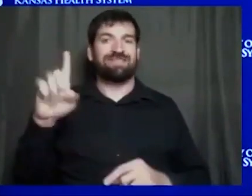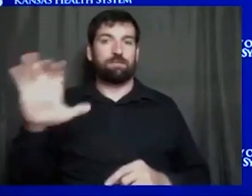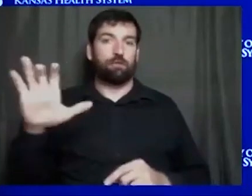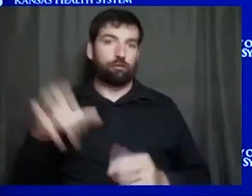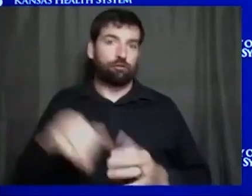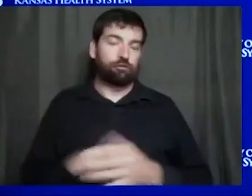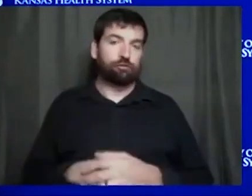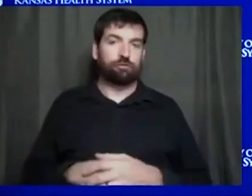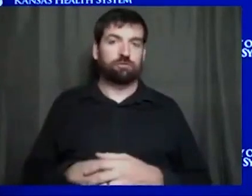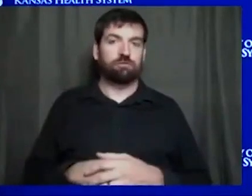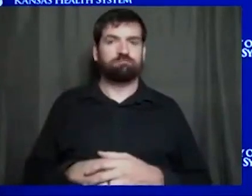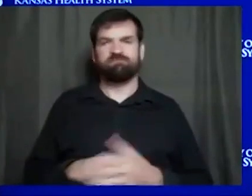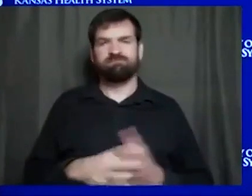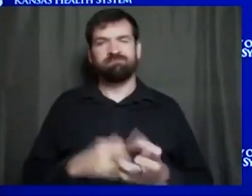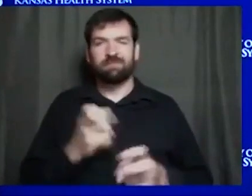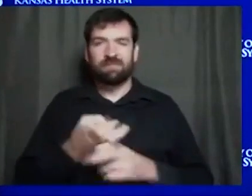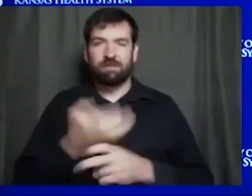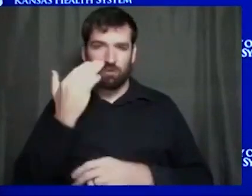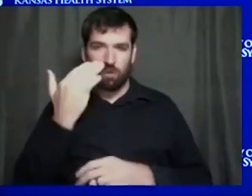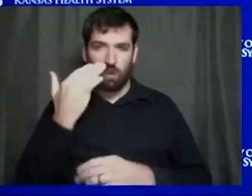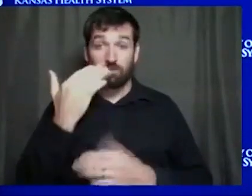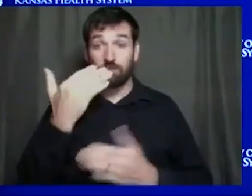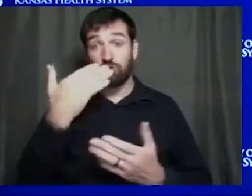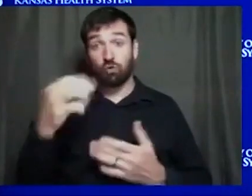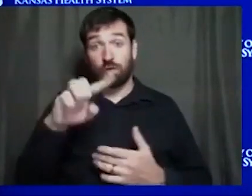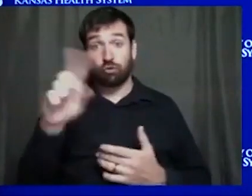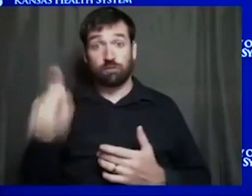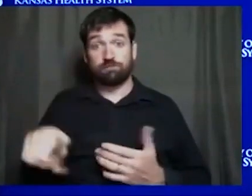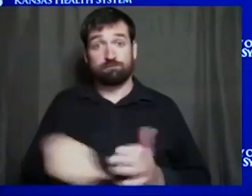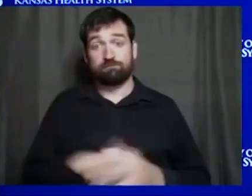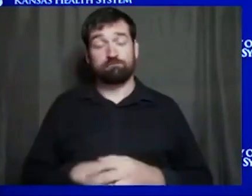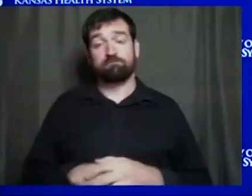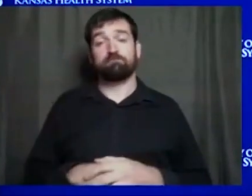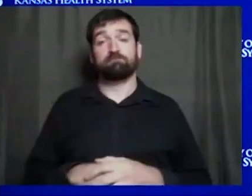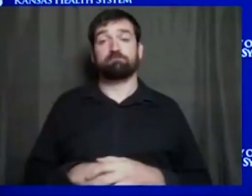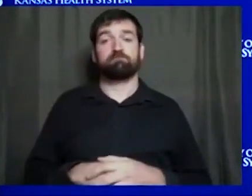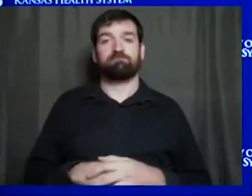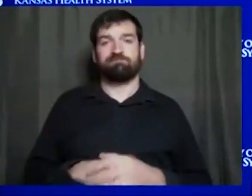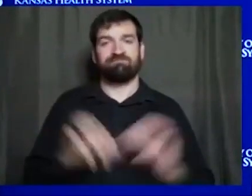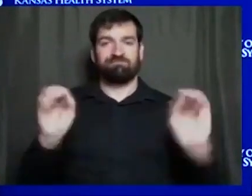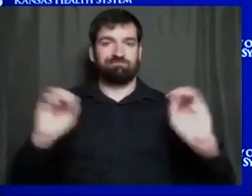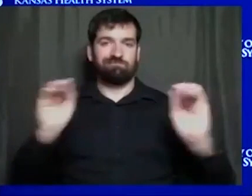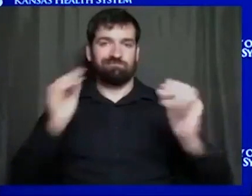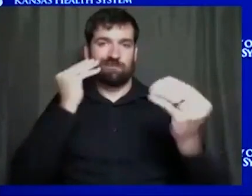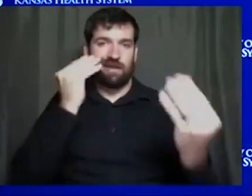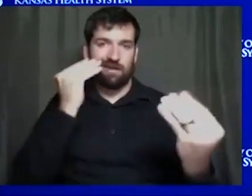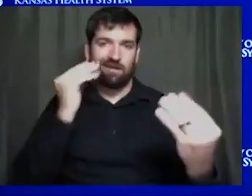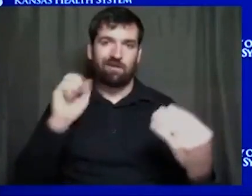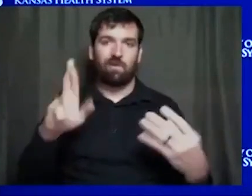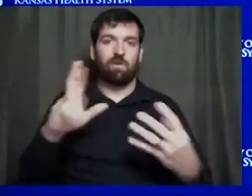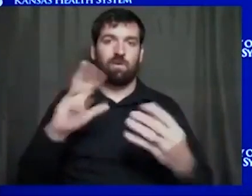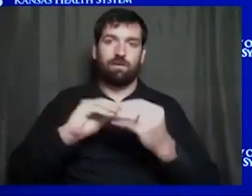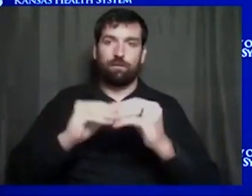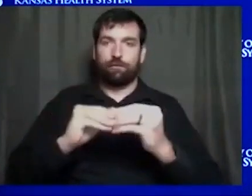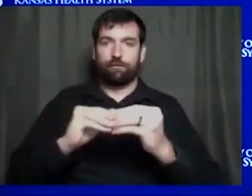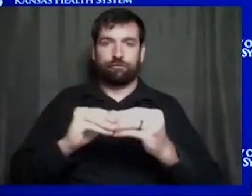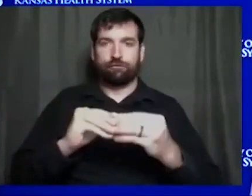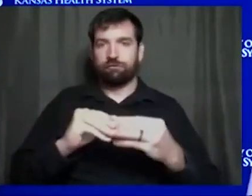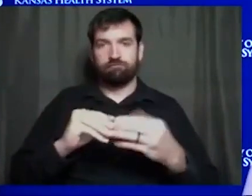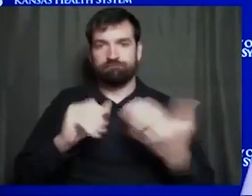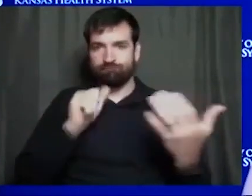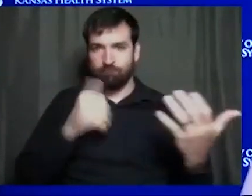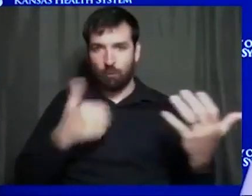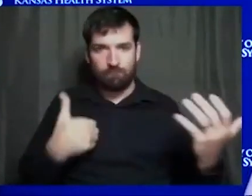hard to know and understand. That's a good question. I don't think we have any data or numbers about that, but certainly are looking for